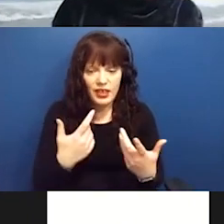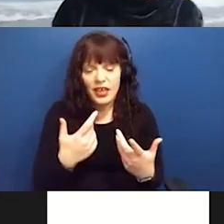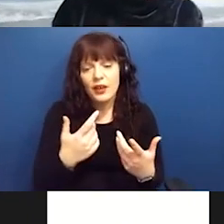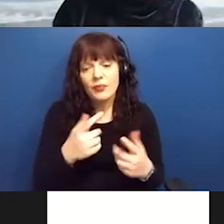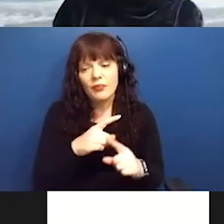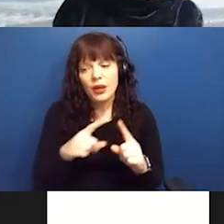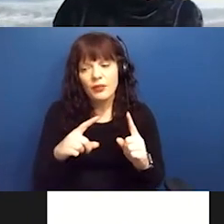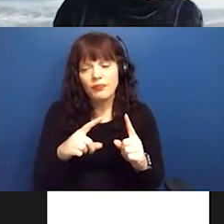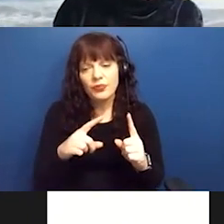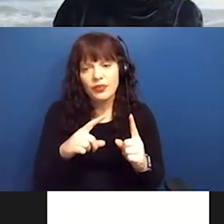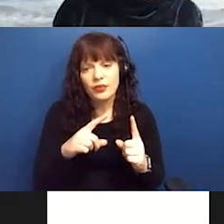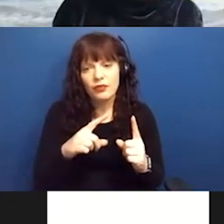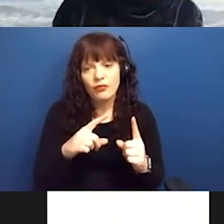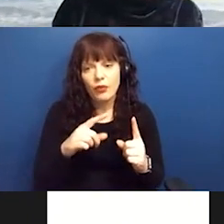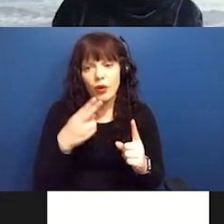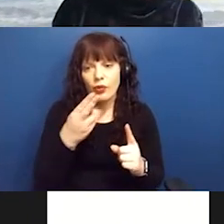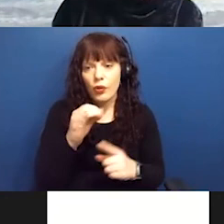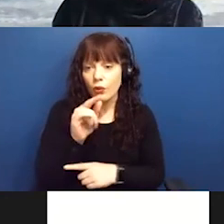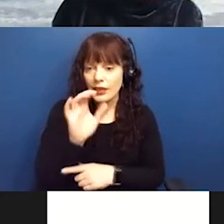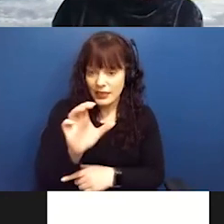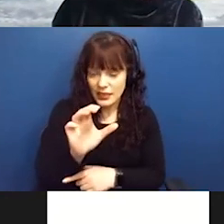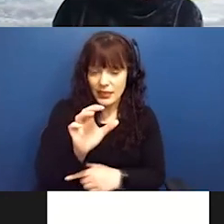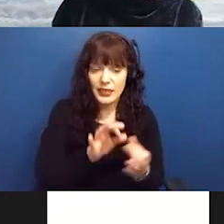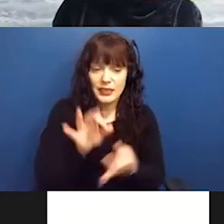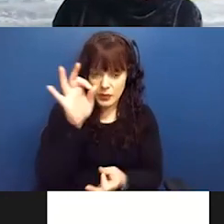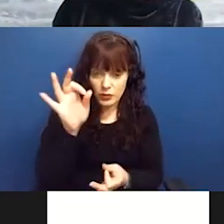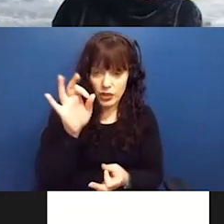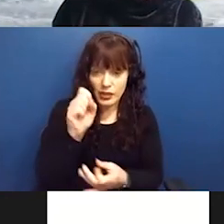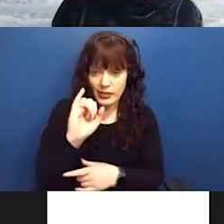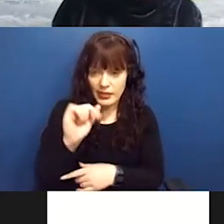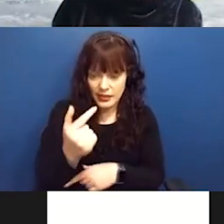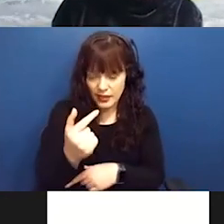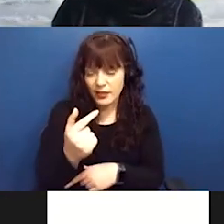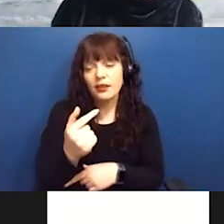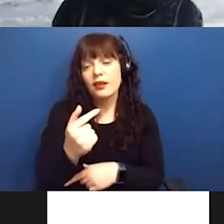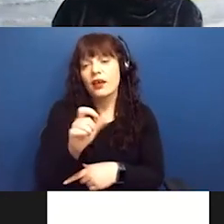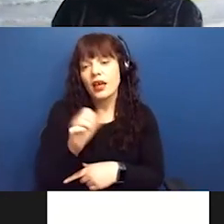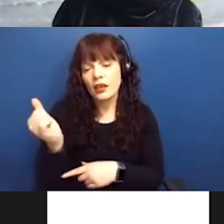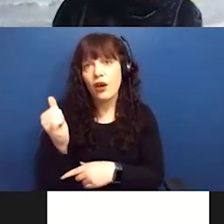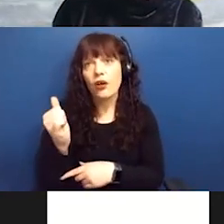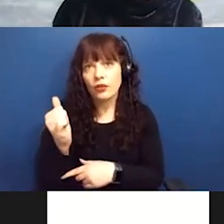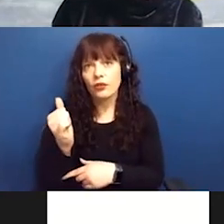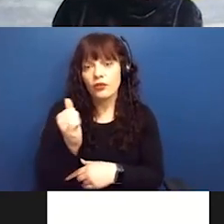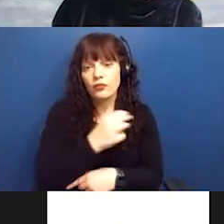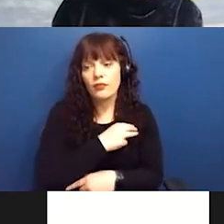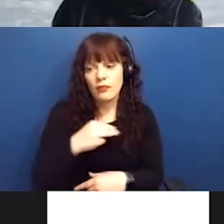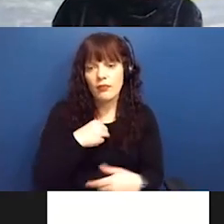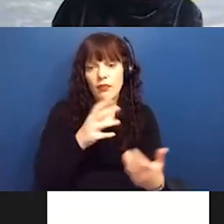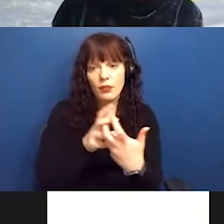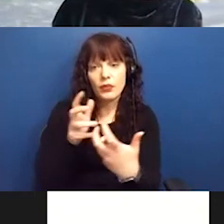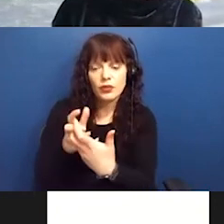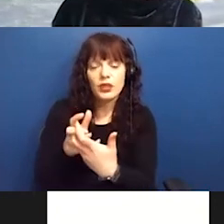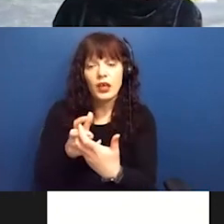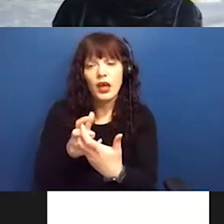but for the holistic SIG and the spirituality SIG, I think, and other places that I house myself, I've been pushed